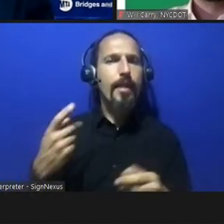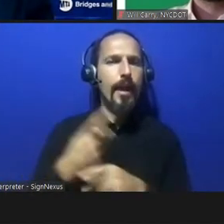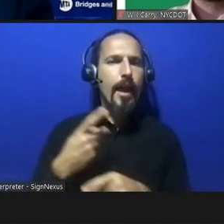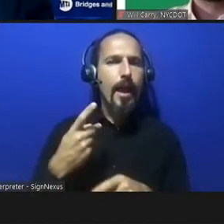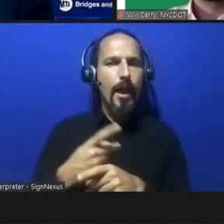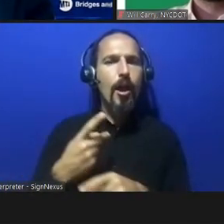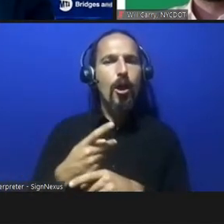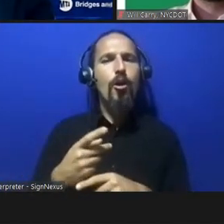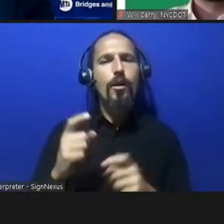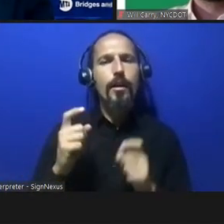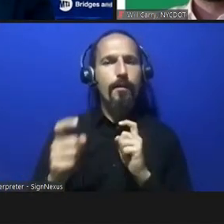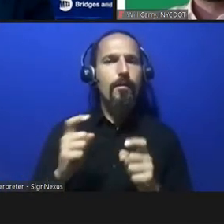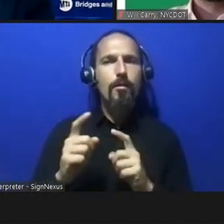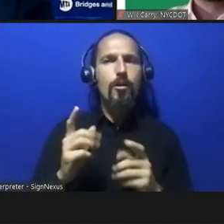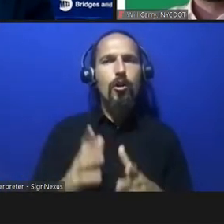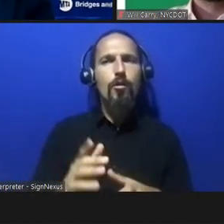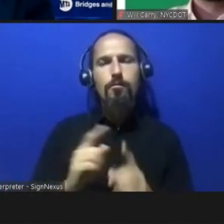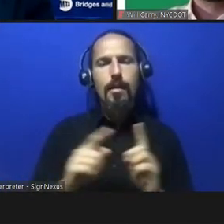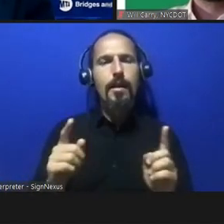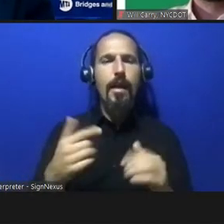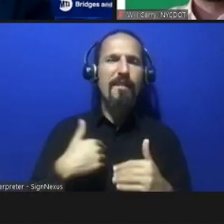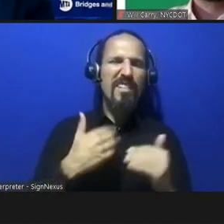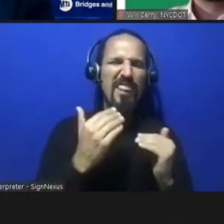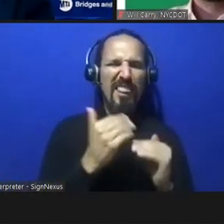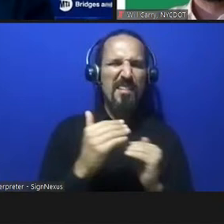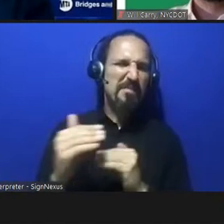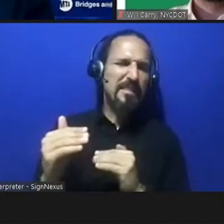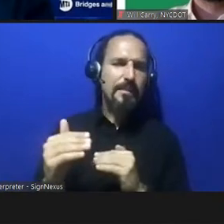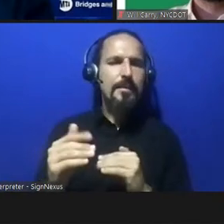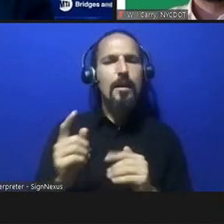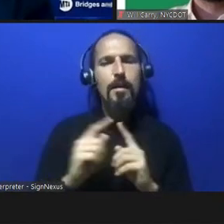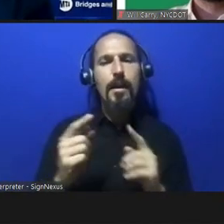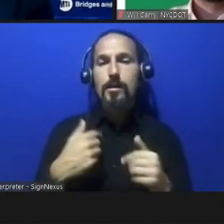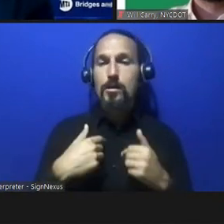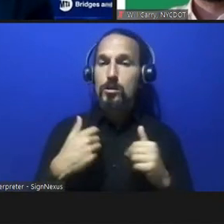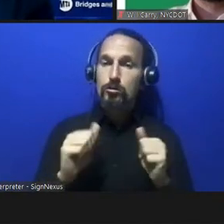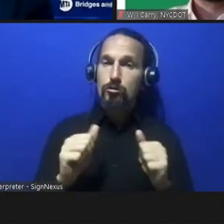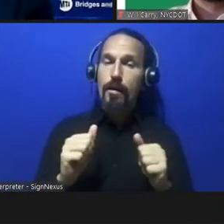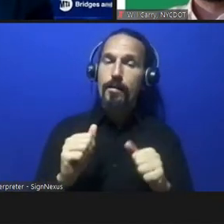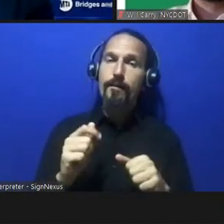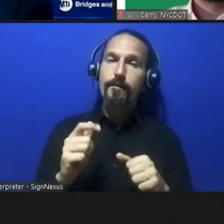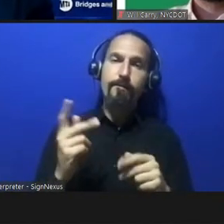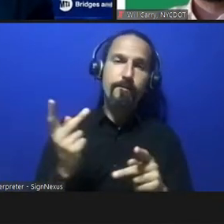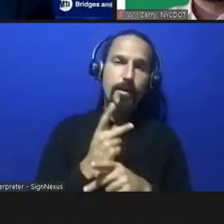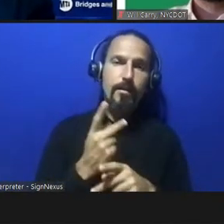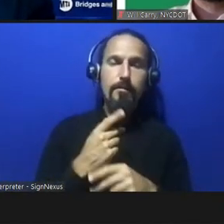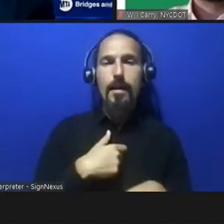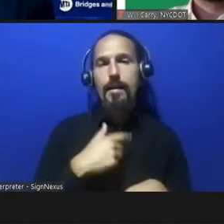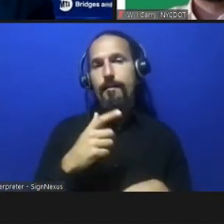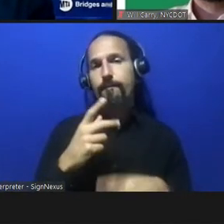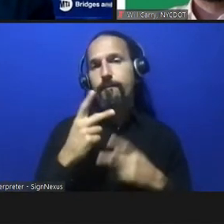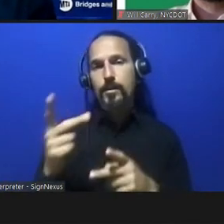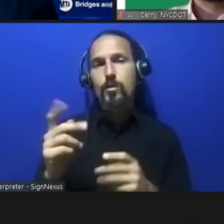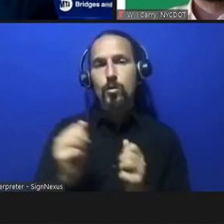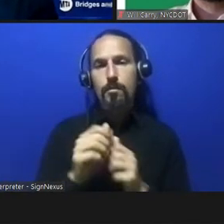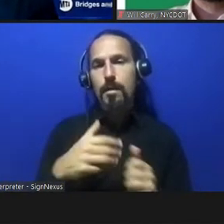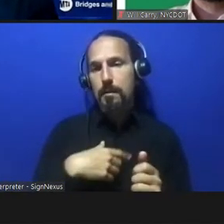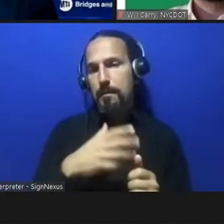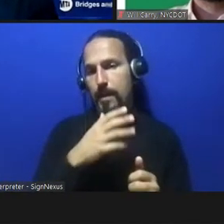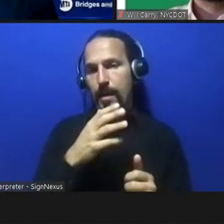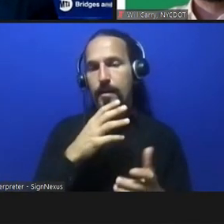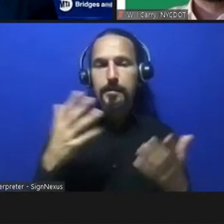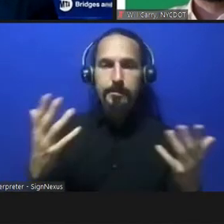are limitations on that as well and i try to time my visits to my mom uh